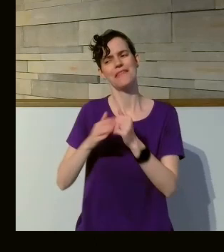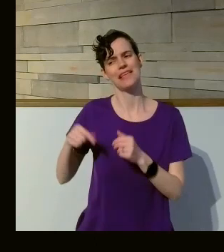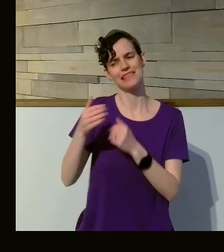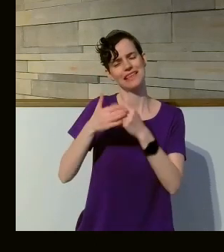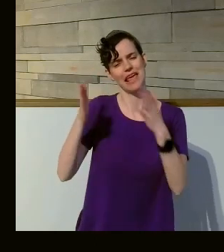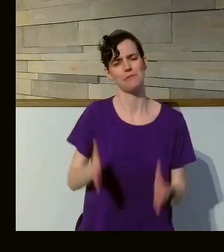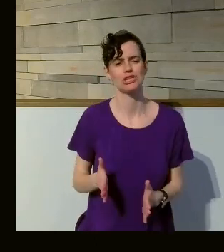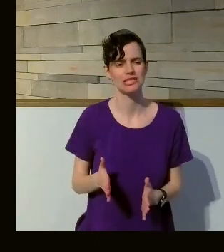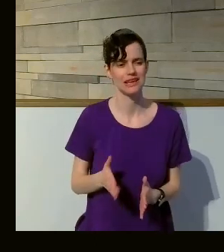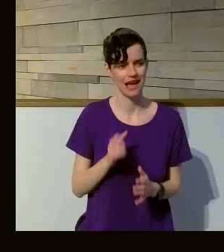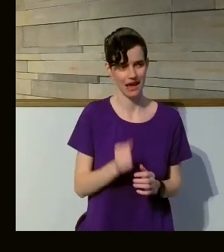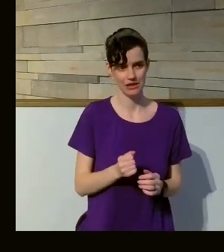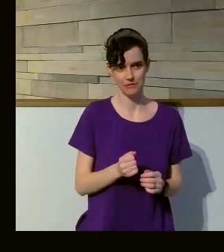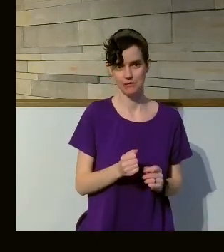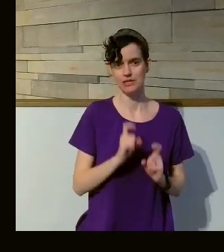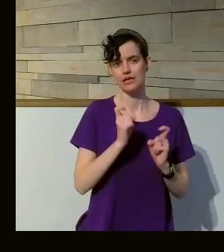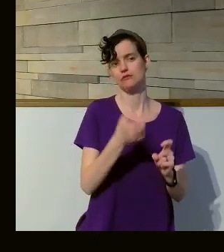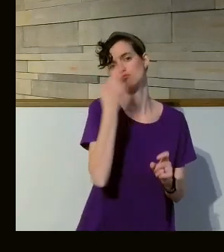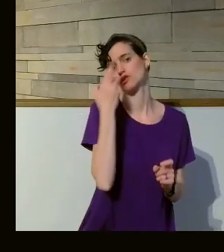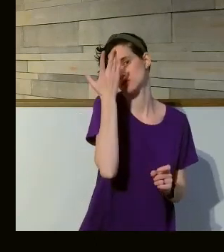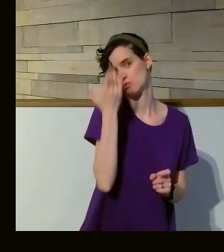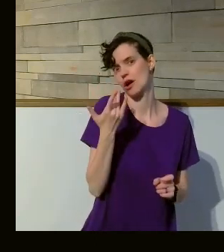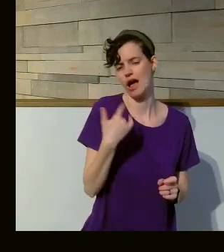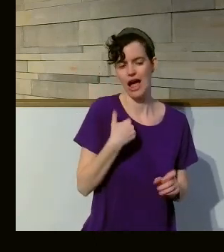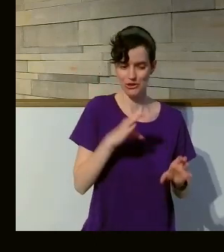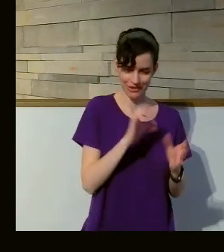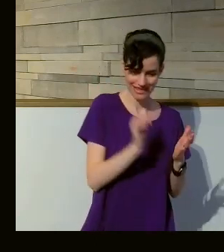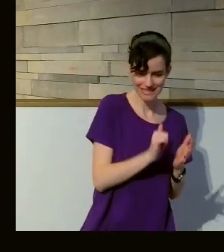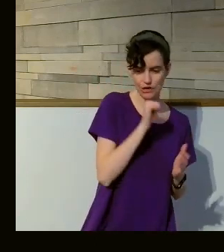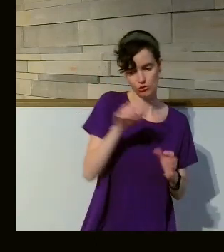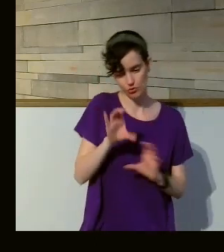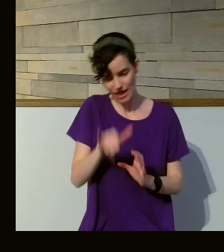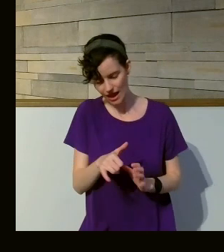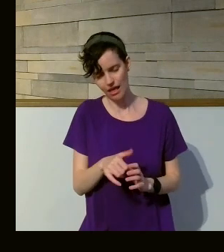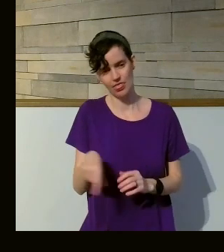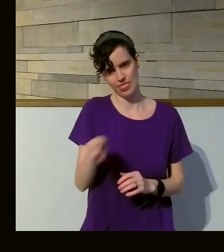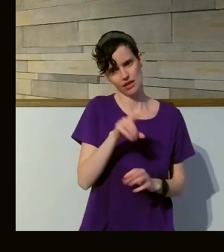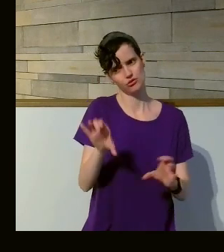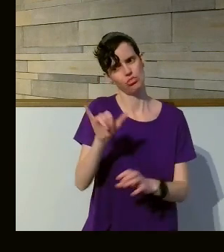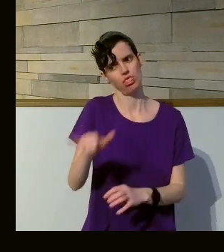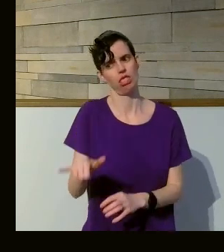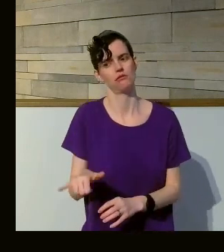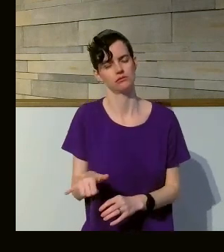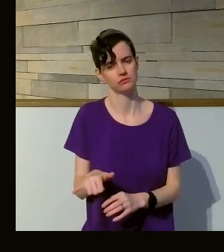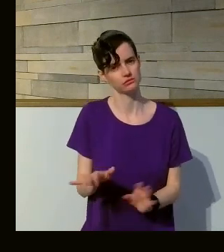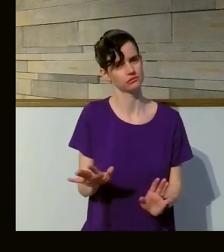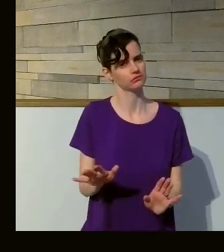okay? I can even give you some reasons why. You know, hey, I do this, I don't do that, right? They all do that, though, sometimes.